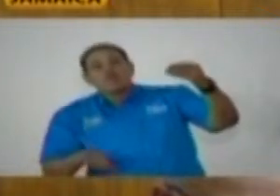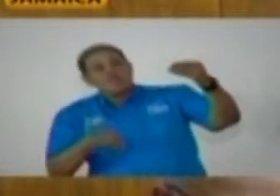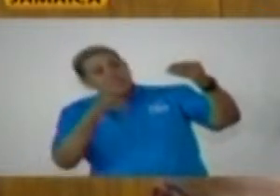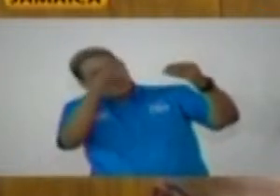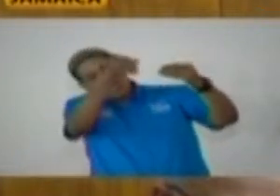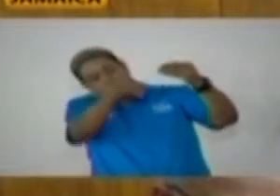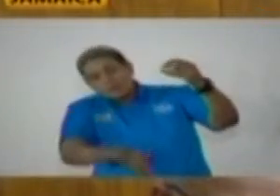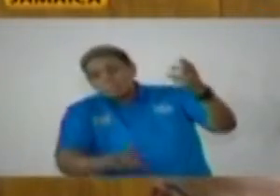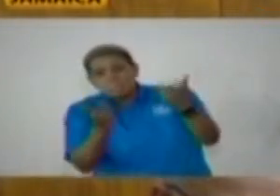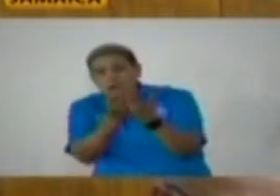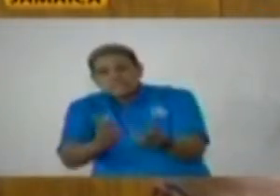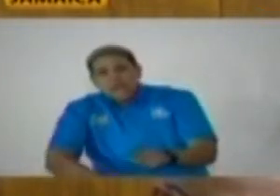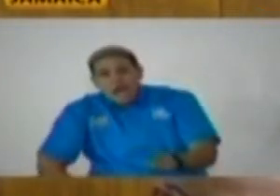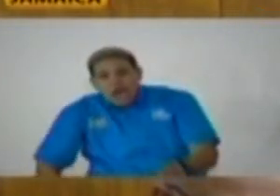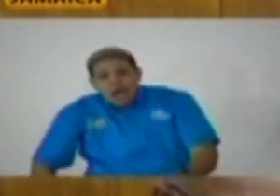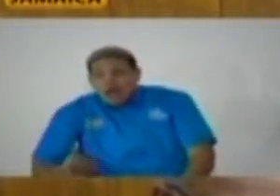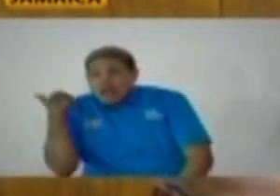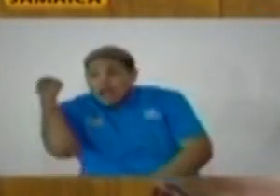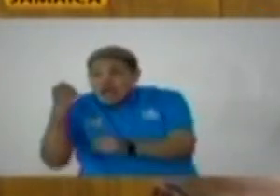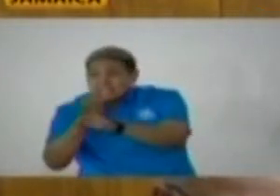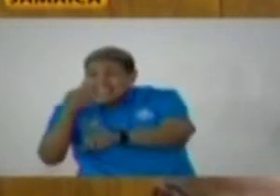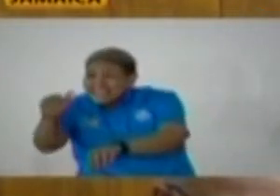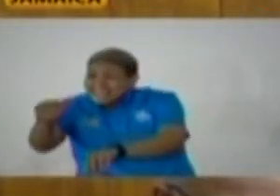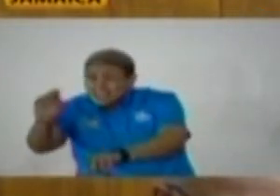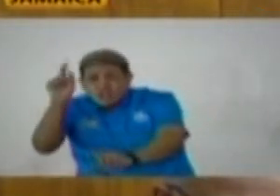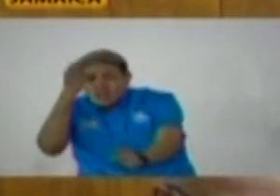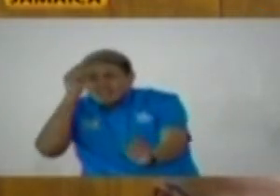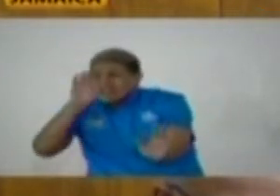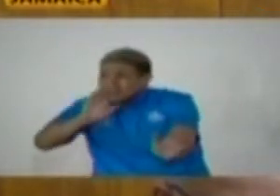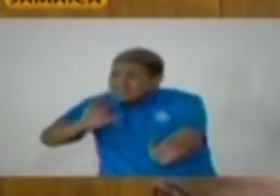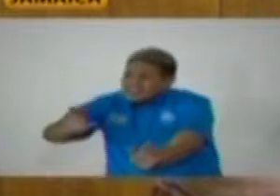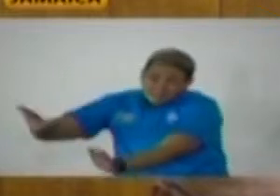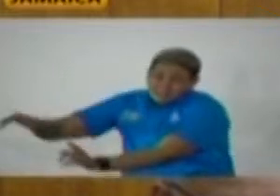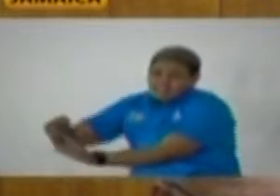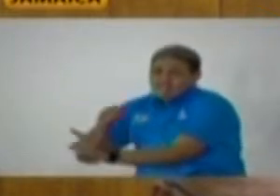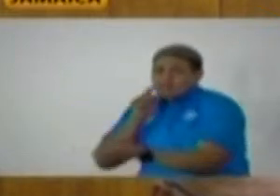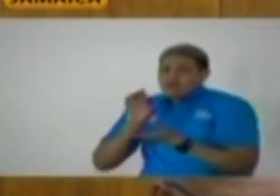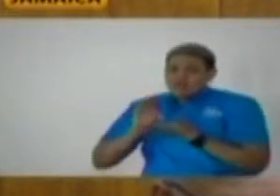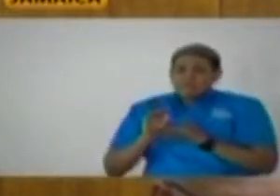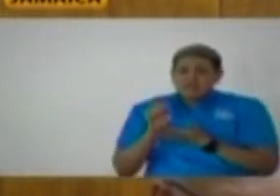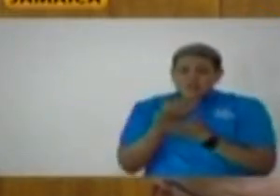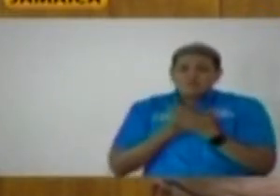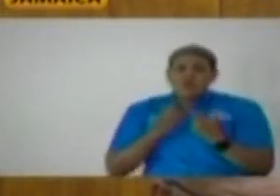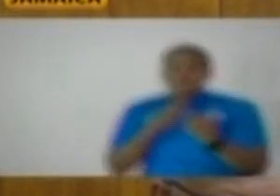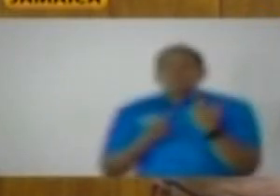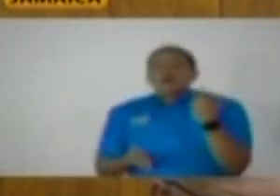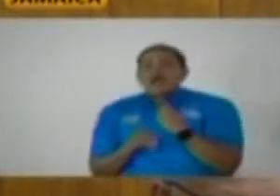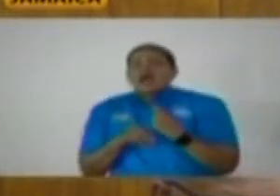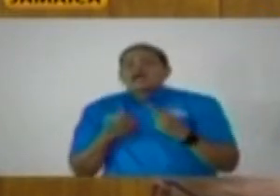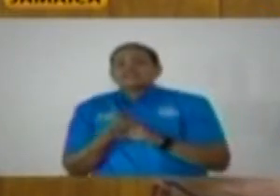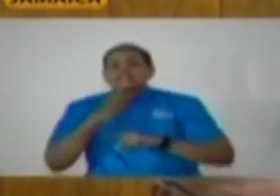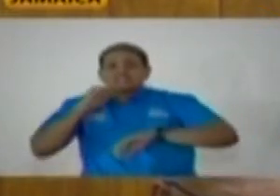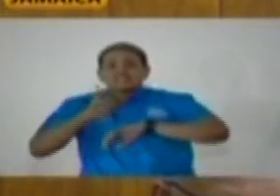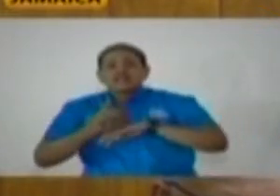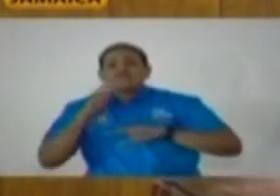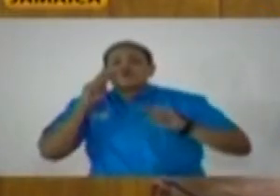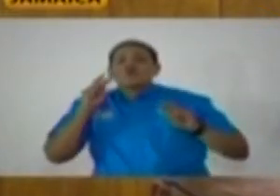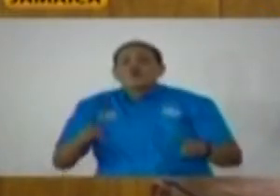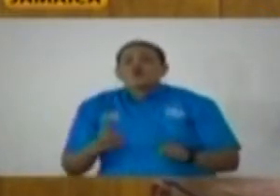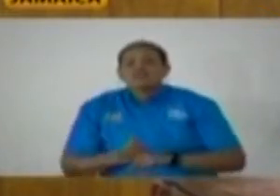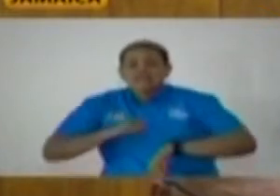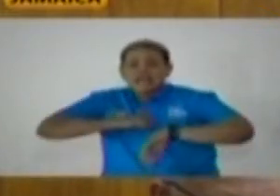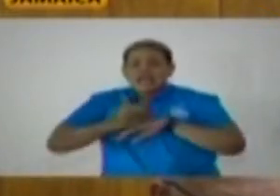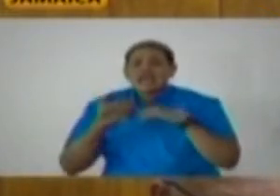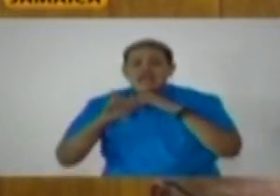Speaker, last year I called on the government to move away from a minimum wage and to instead look at